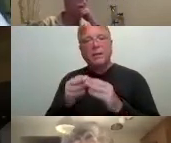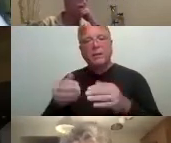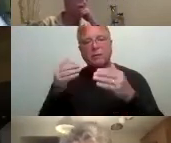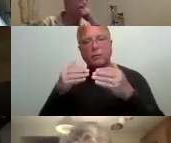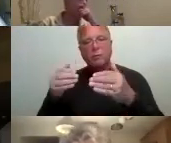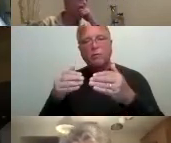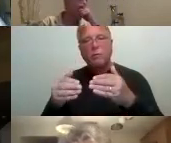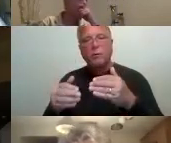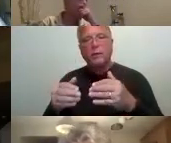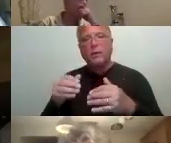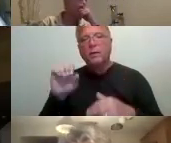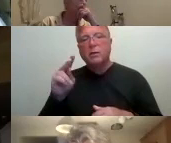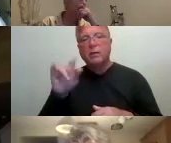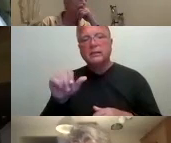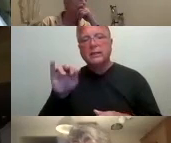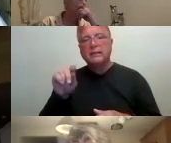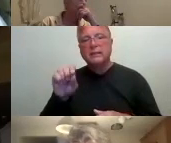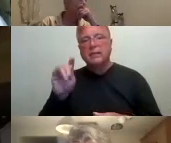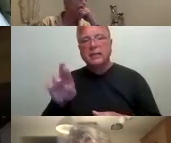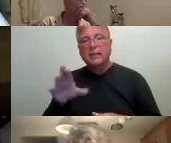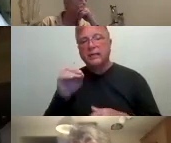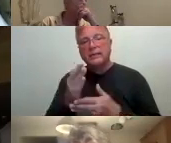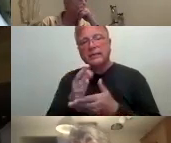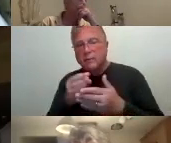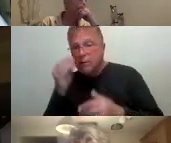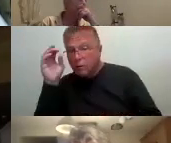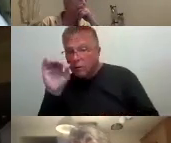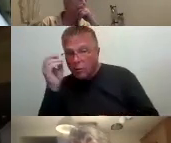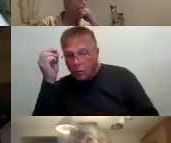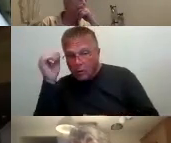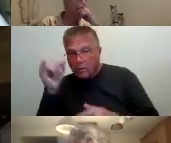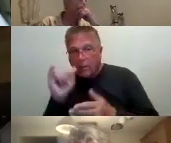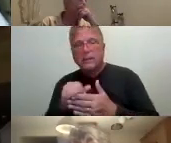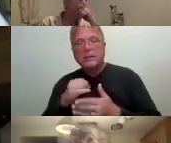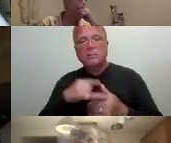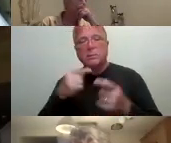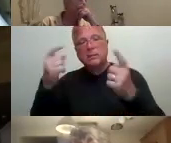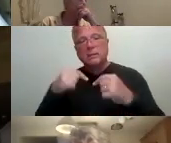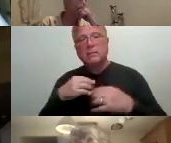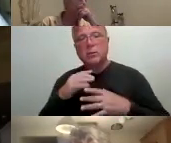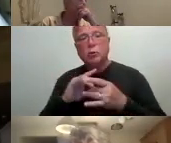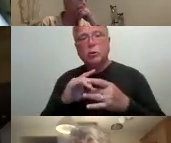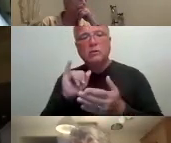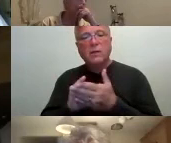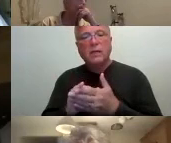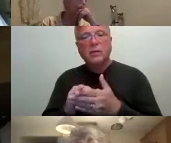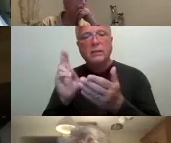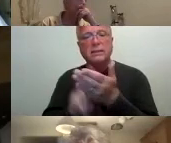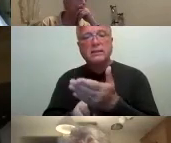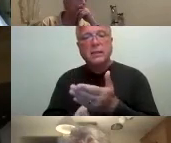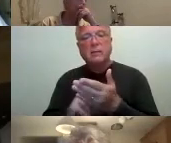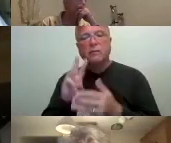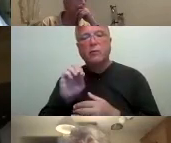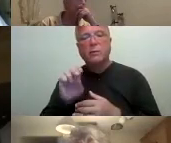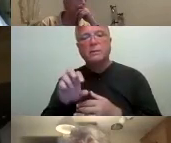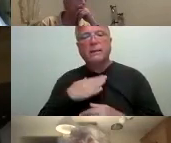the Shadyside connector. I know some of you are also wondering about that. So please join us for that. You can sign up at our website and